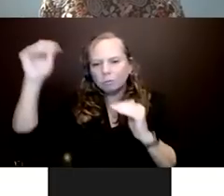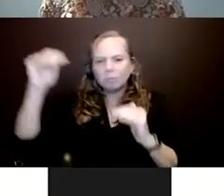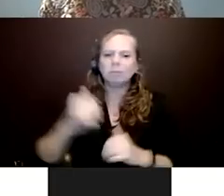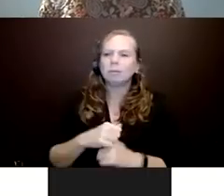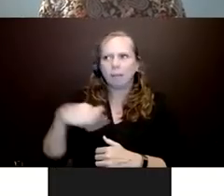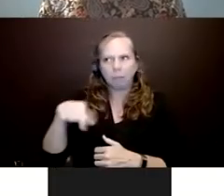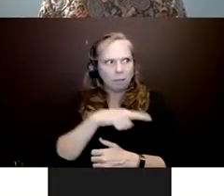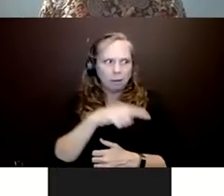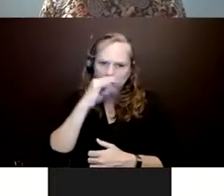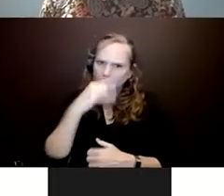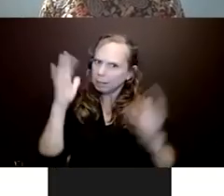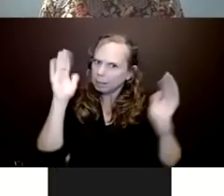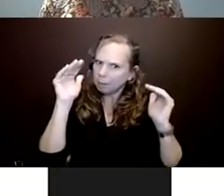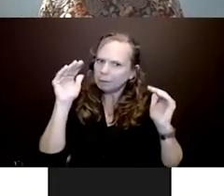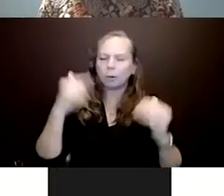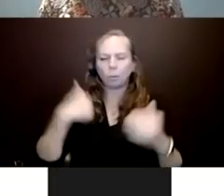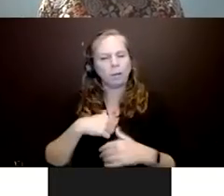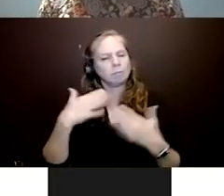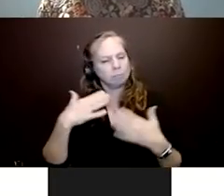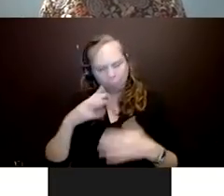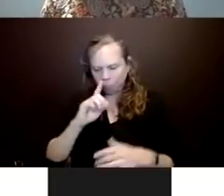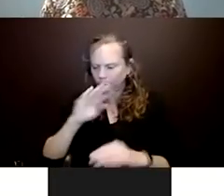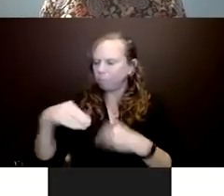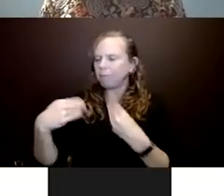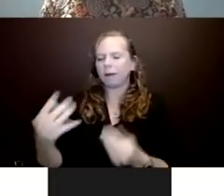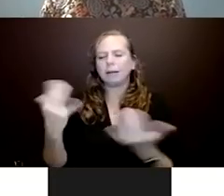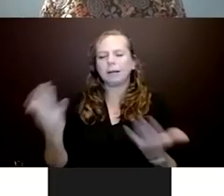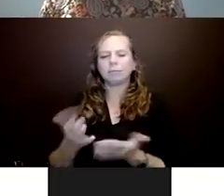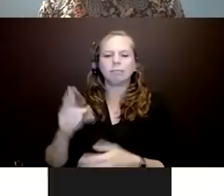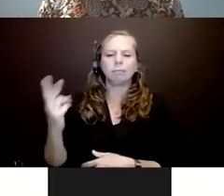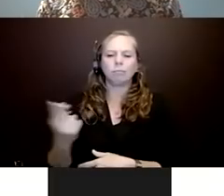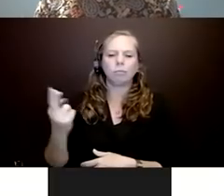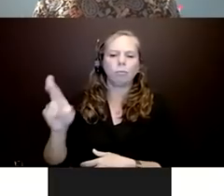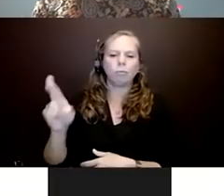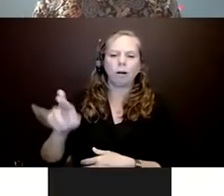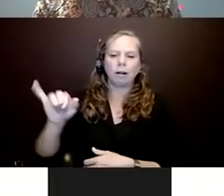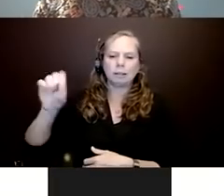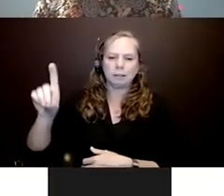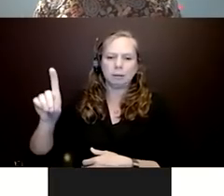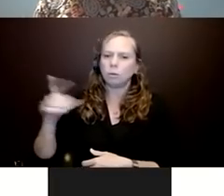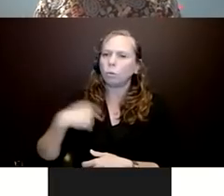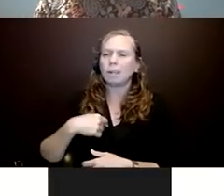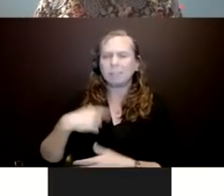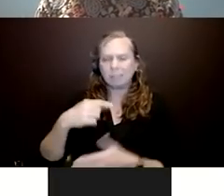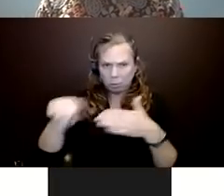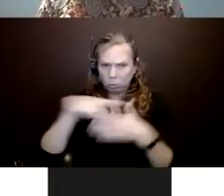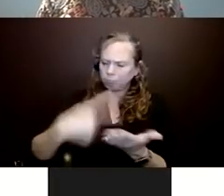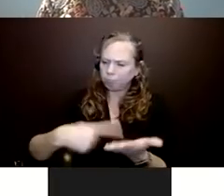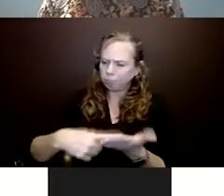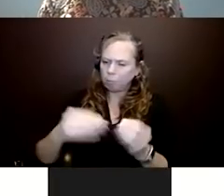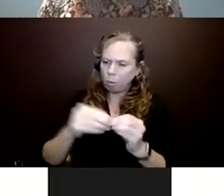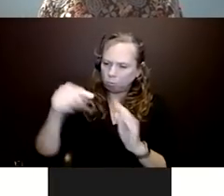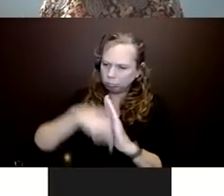we definitely provide here in Round Rock ISD. So more information to come about that next week, but we will create